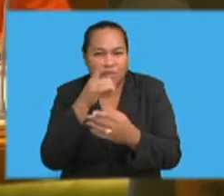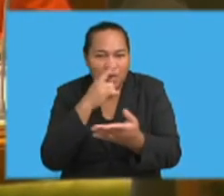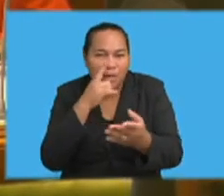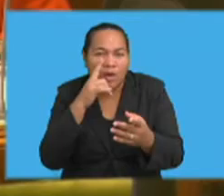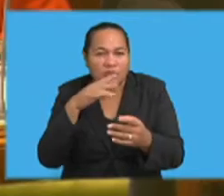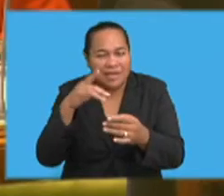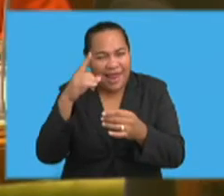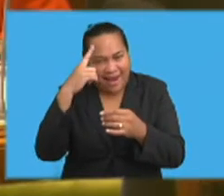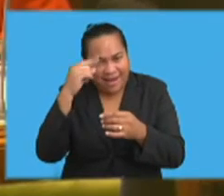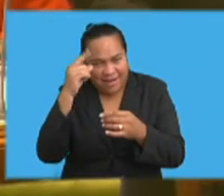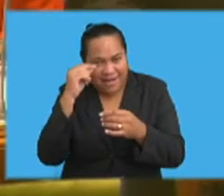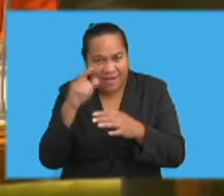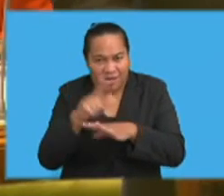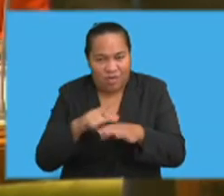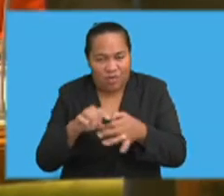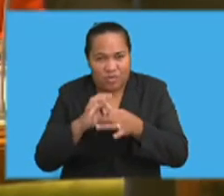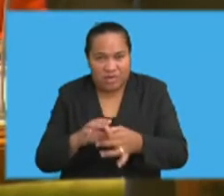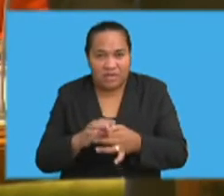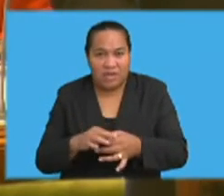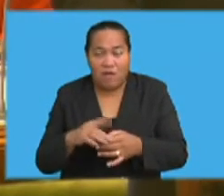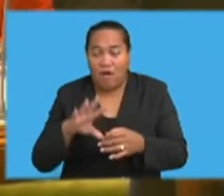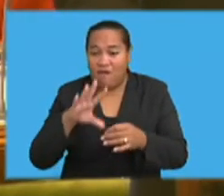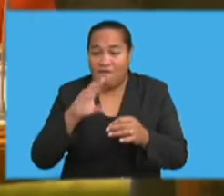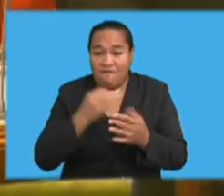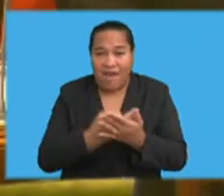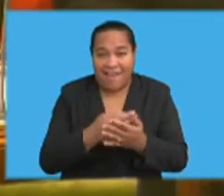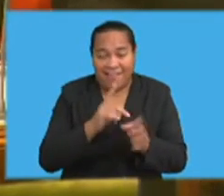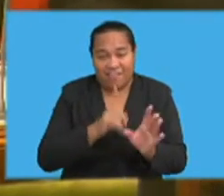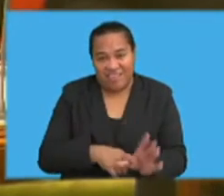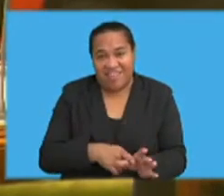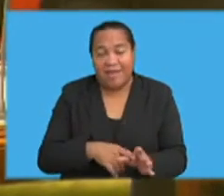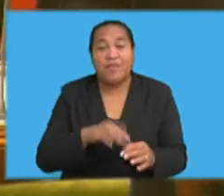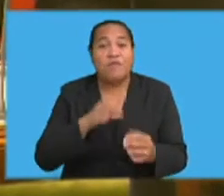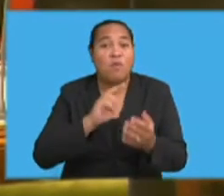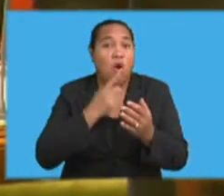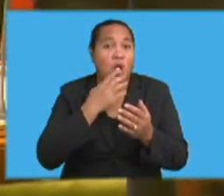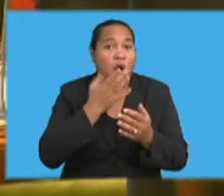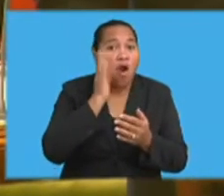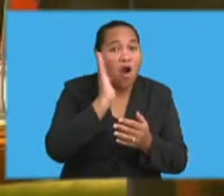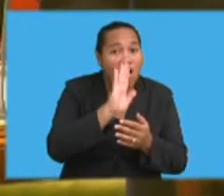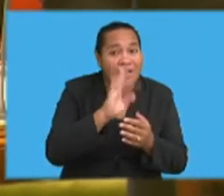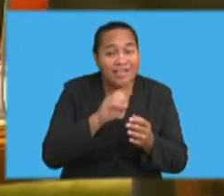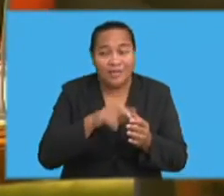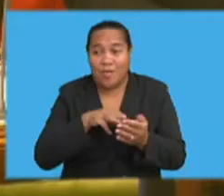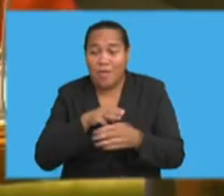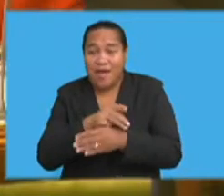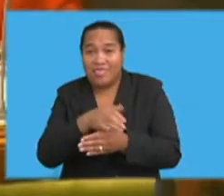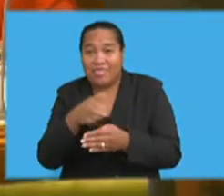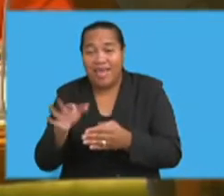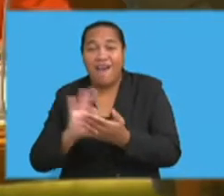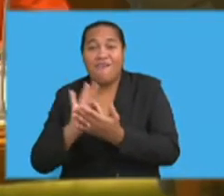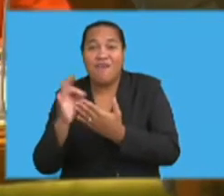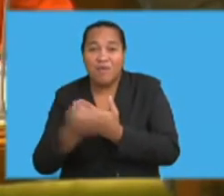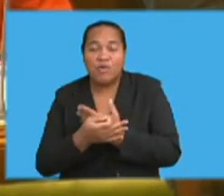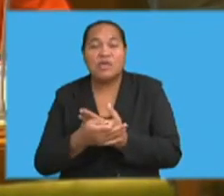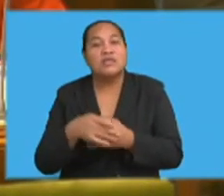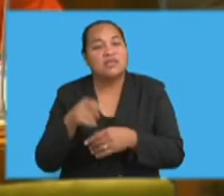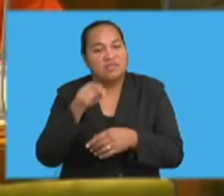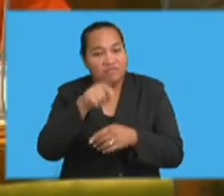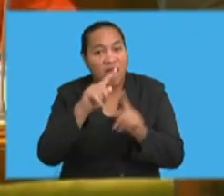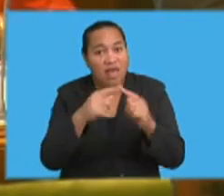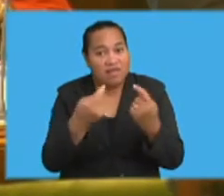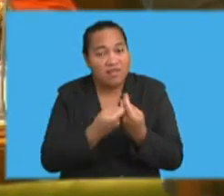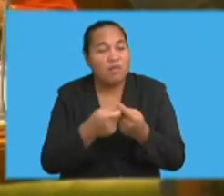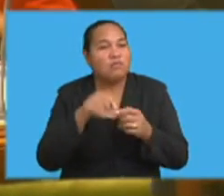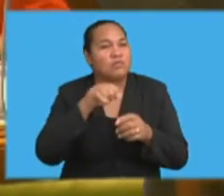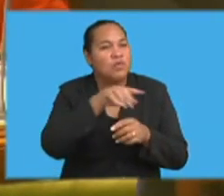a particular financial year. From August to the month of February, the unit has conducted 17 landowner